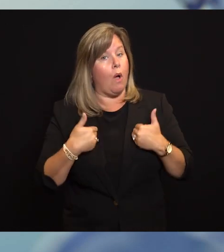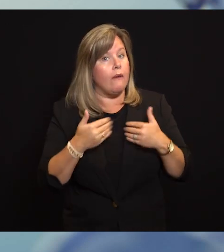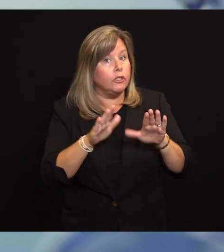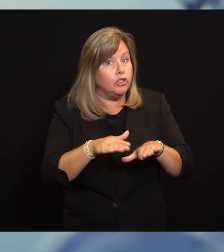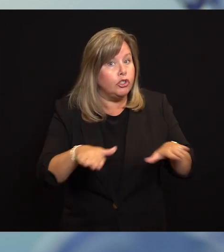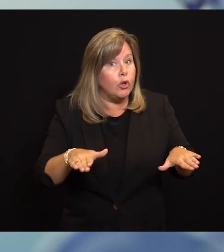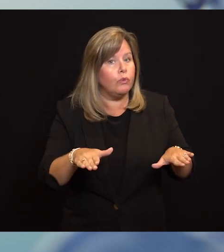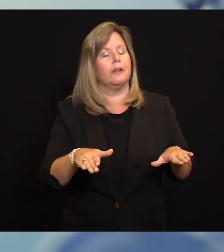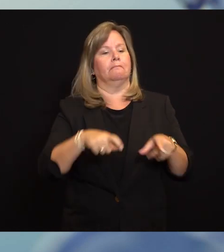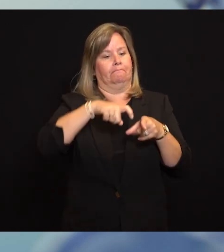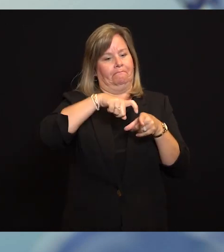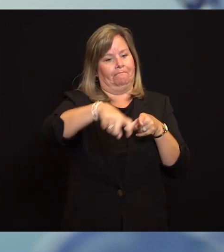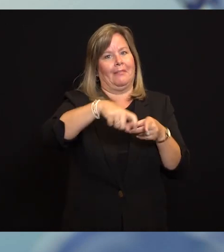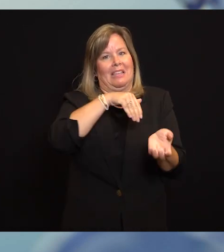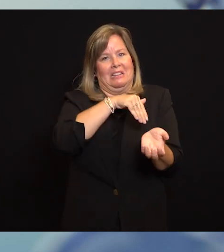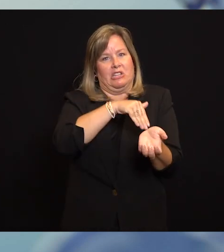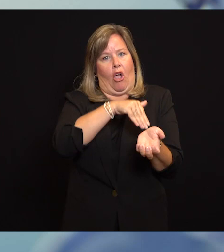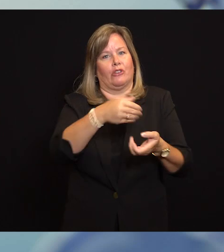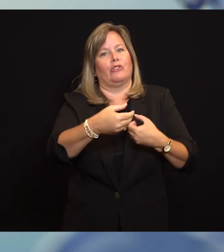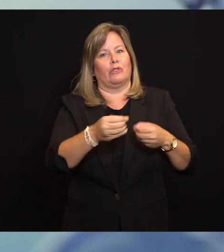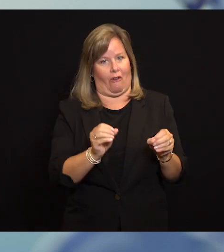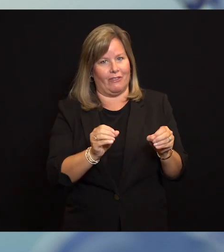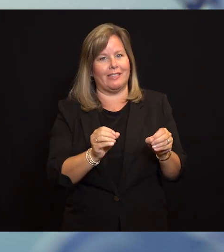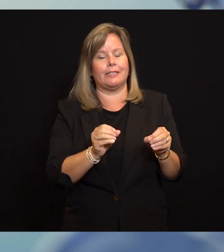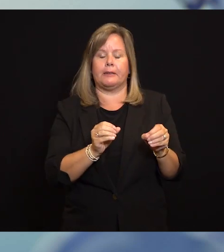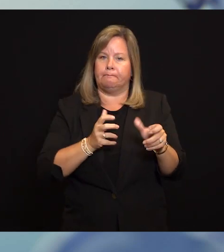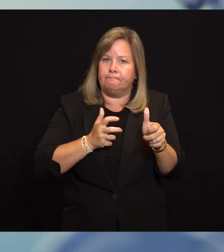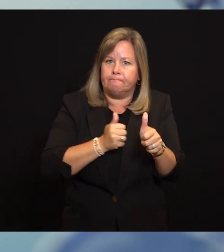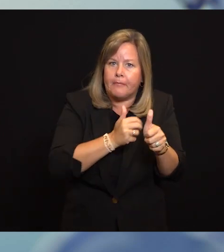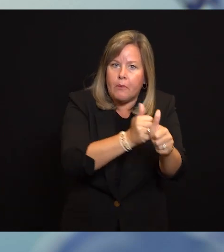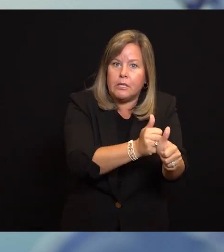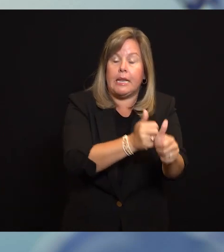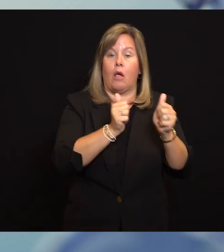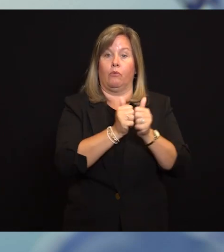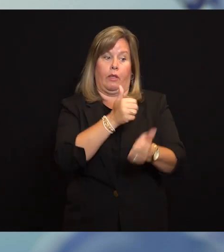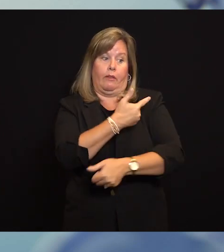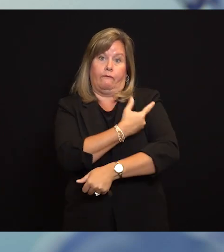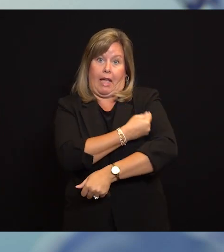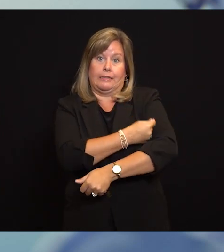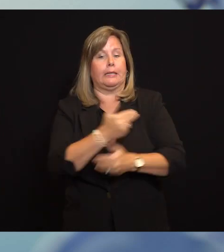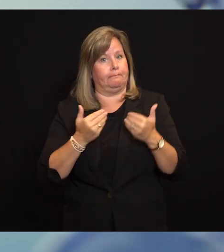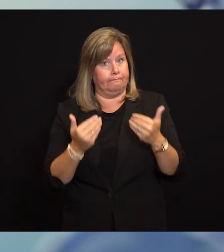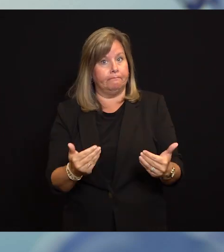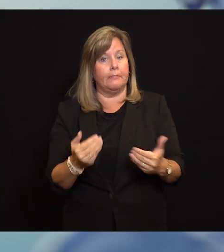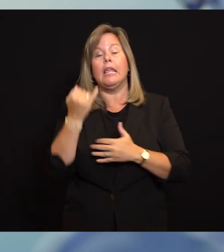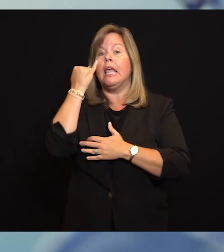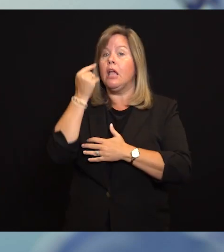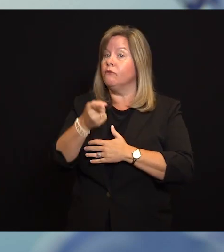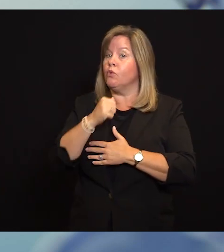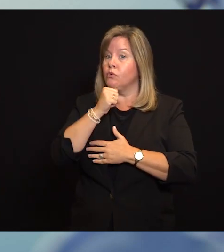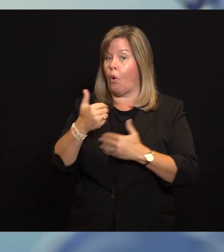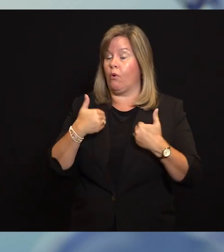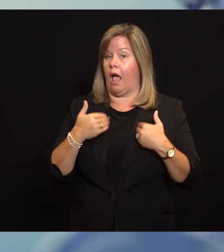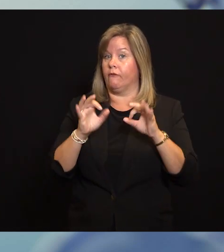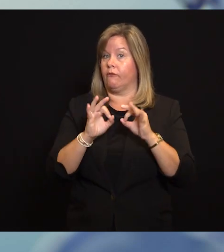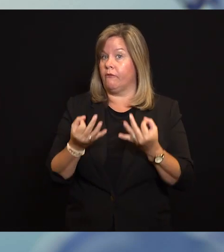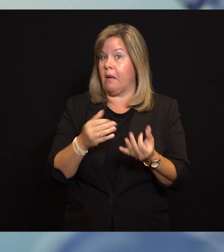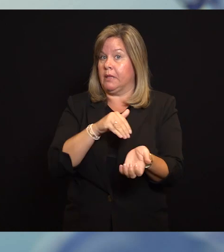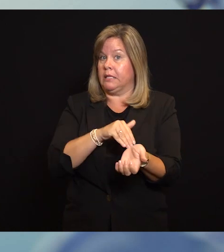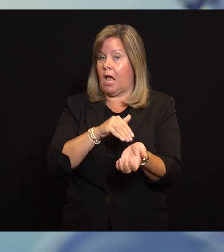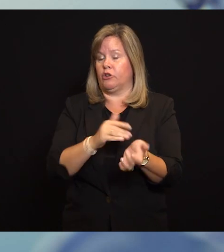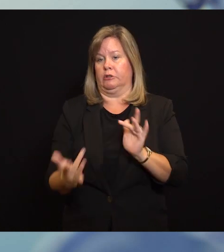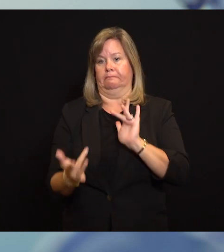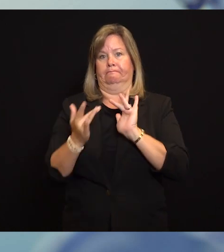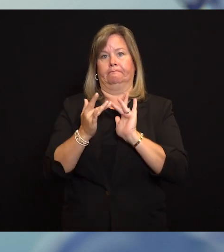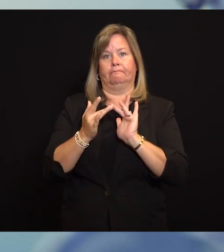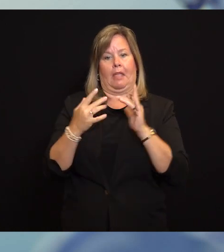their vaccines are up to date. If you don't have a family doctor, you can contact us here at the Kent County Health Department, and